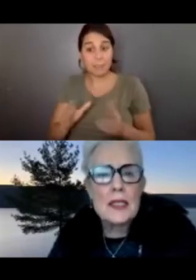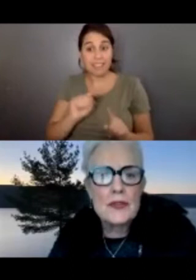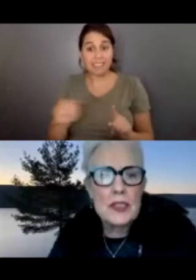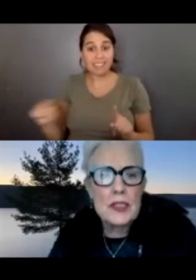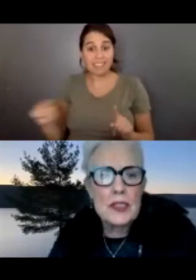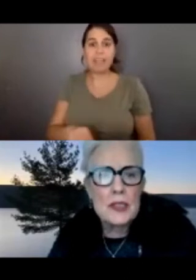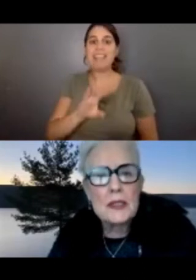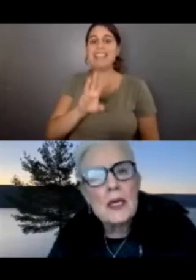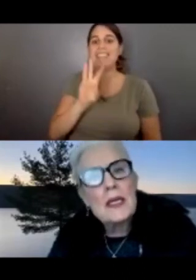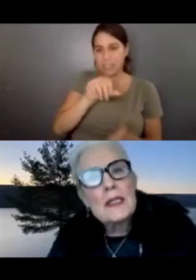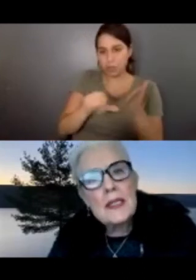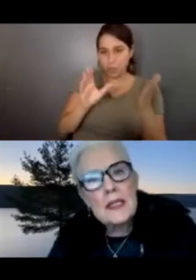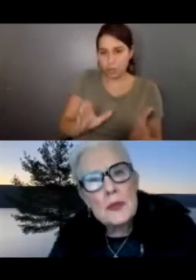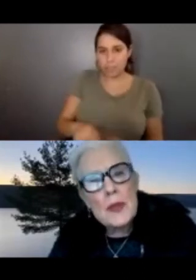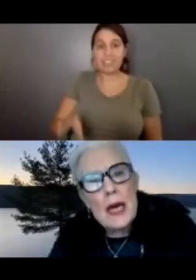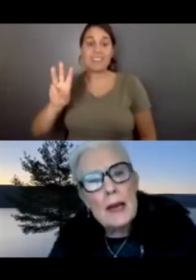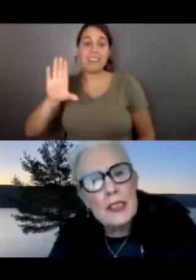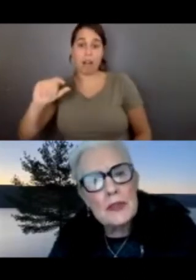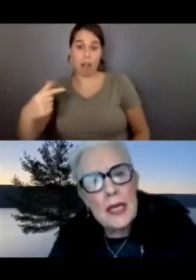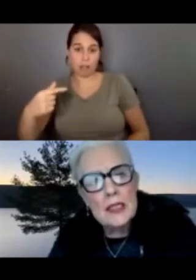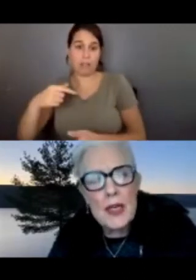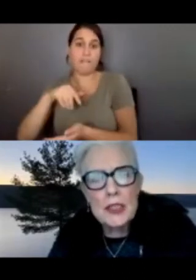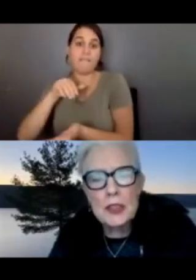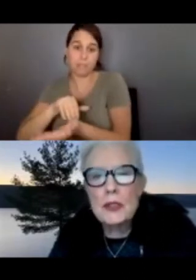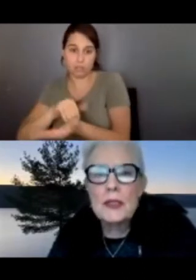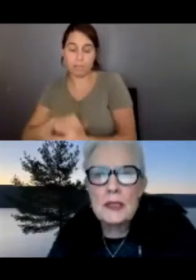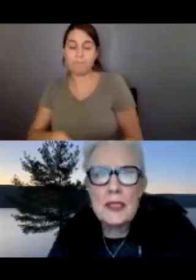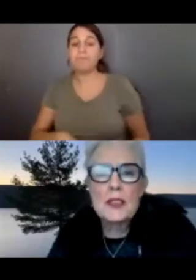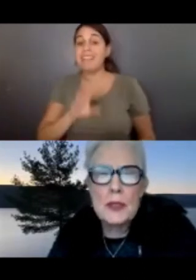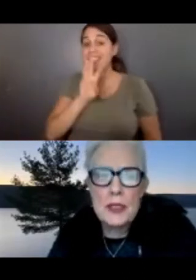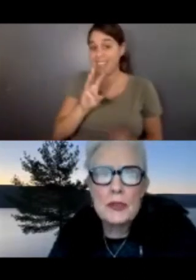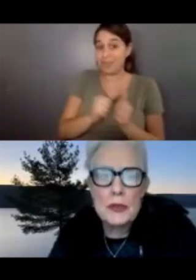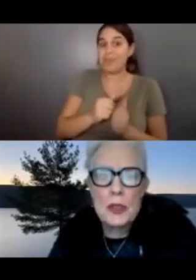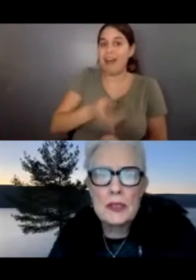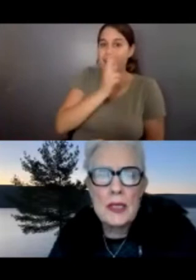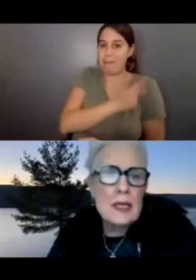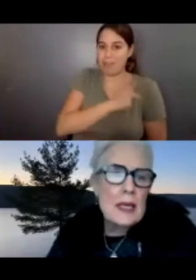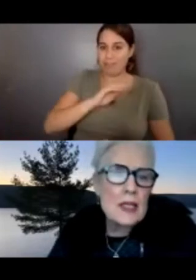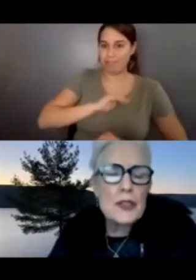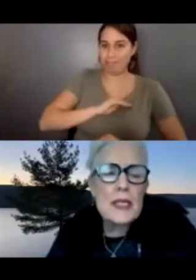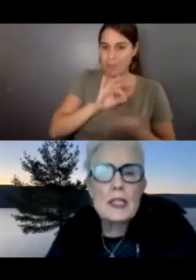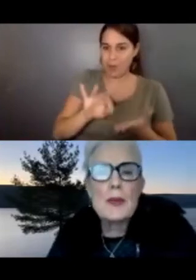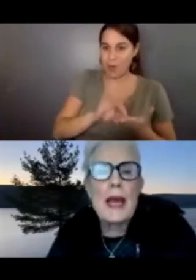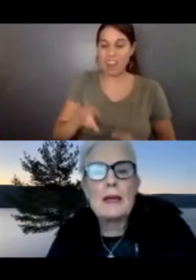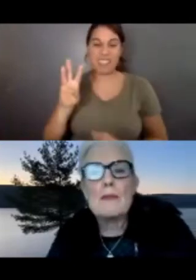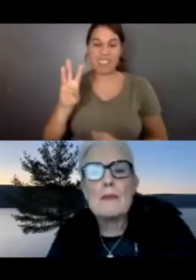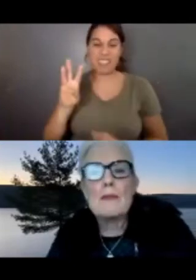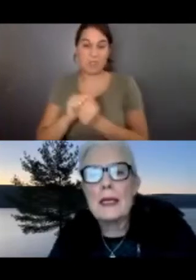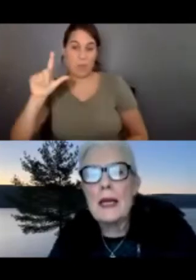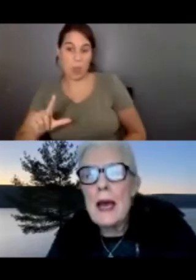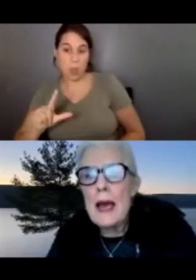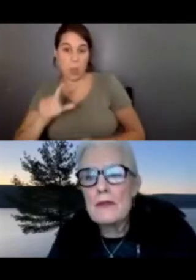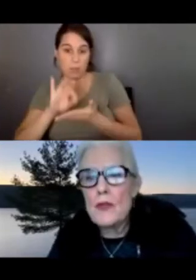cognitive physicians, 6 with high patient satisfaction scores and 6 with low scores. And it turned out to be 8